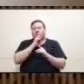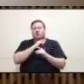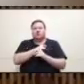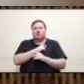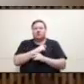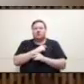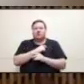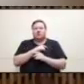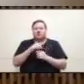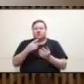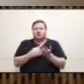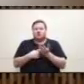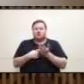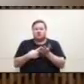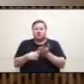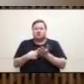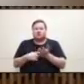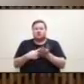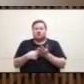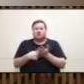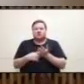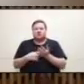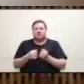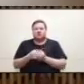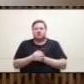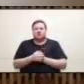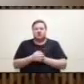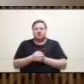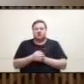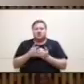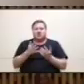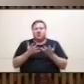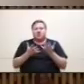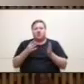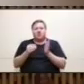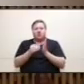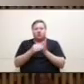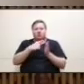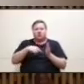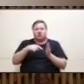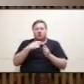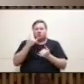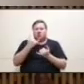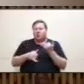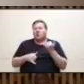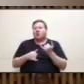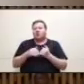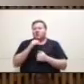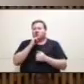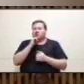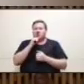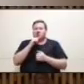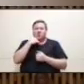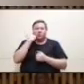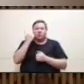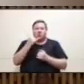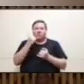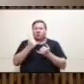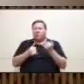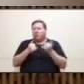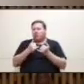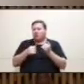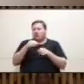a dialogue which might put us in the wrong, and we do not want to be in the wrong when we are in a platform like